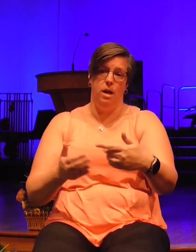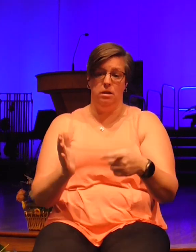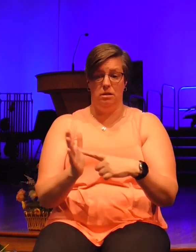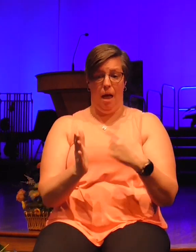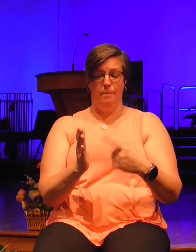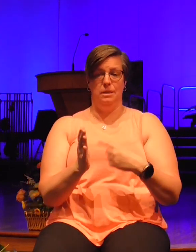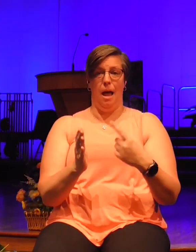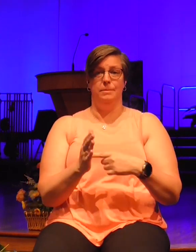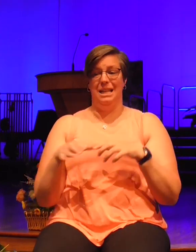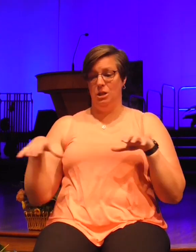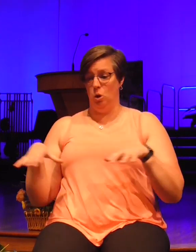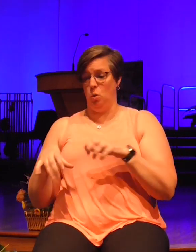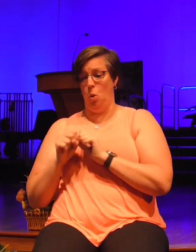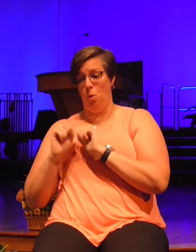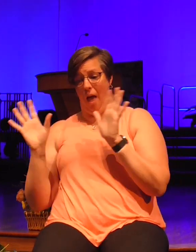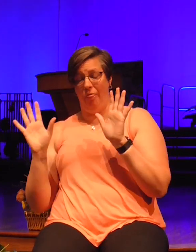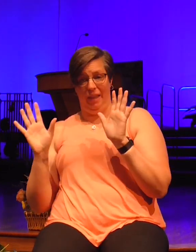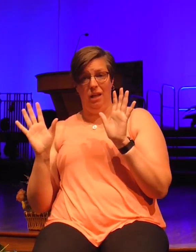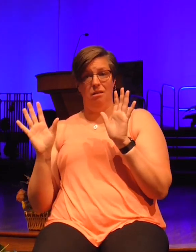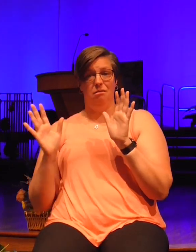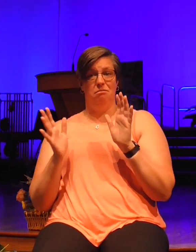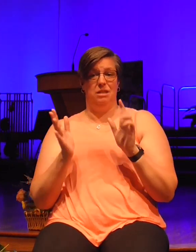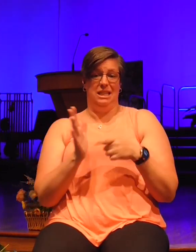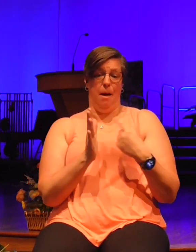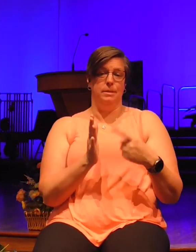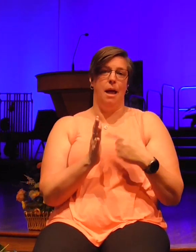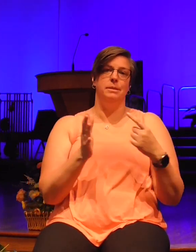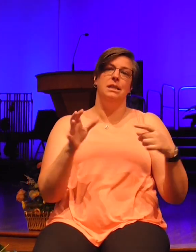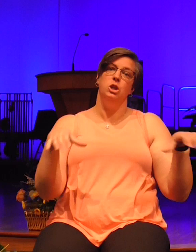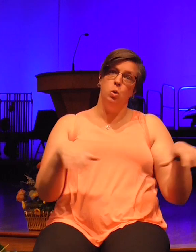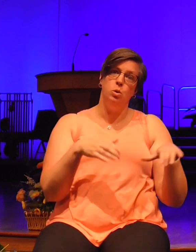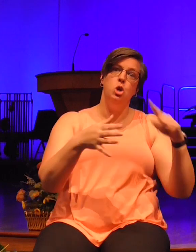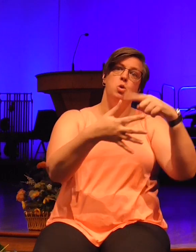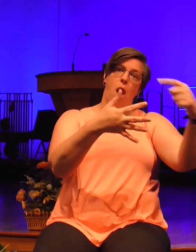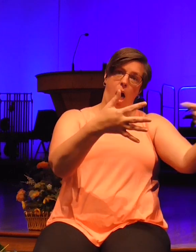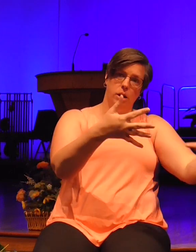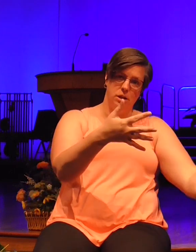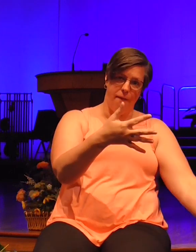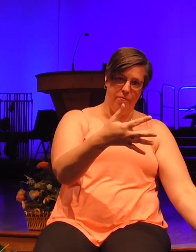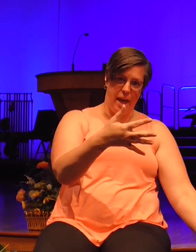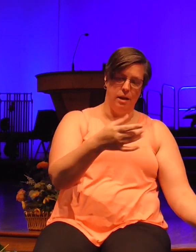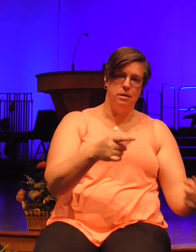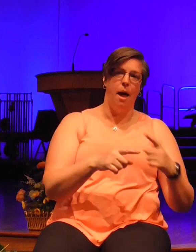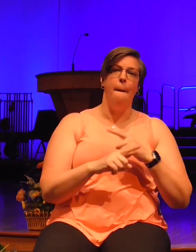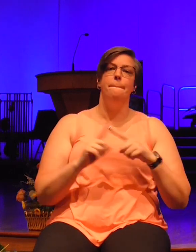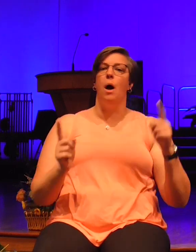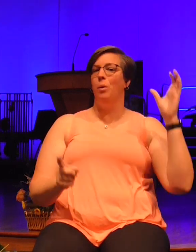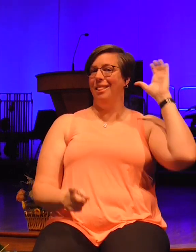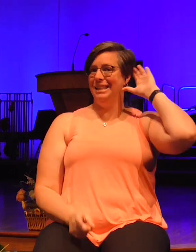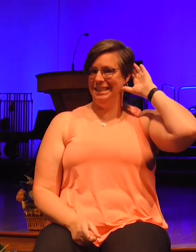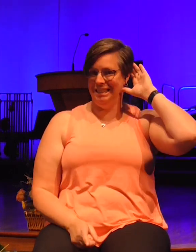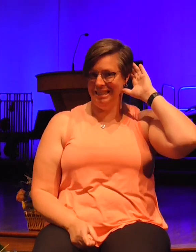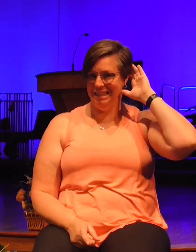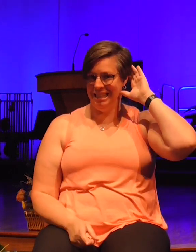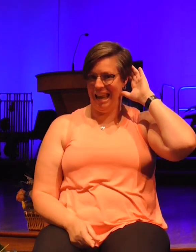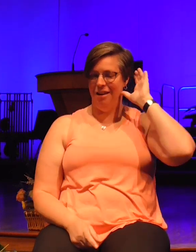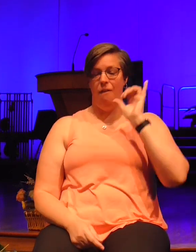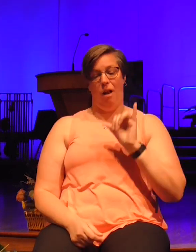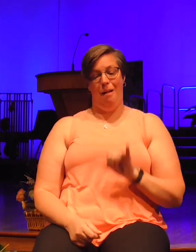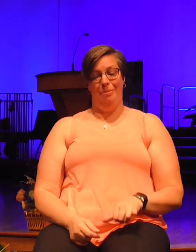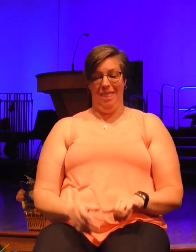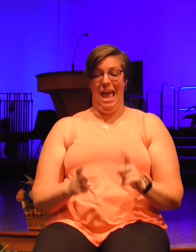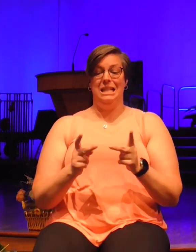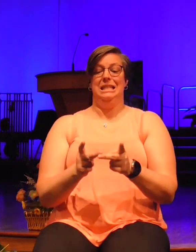sometimes it's to do lots of things. But upon listening from that space, we experience greater